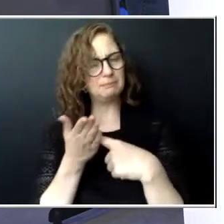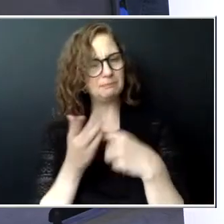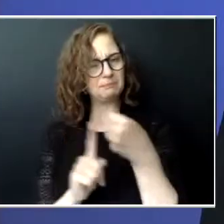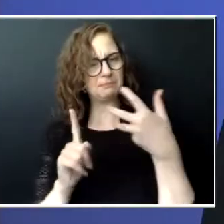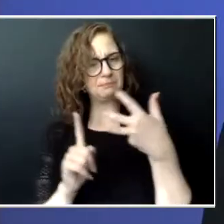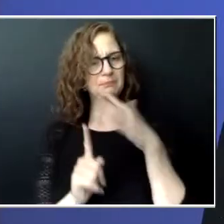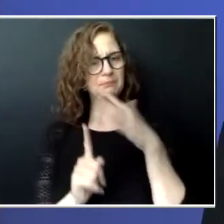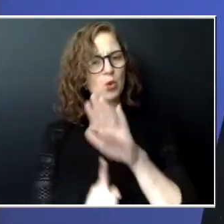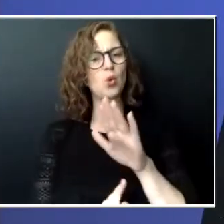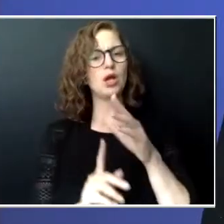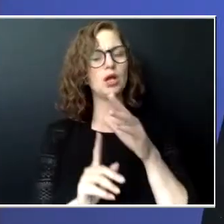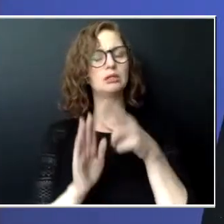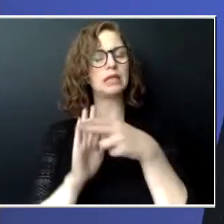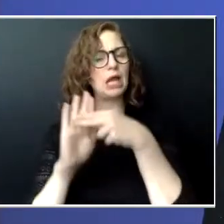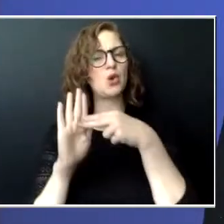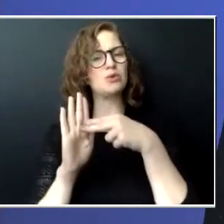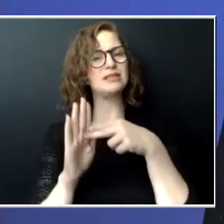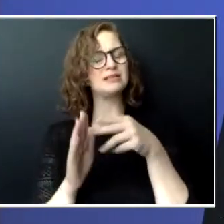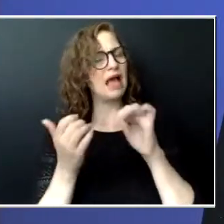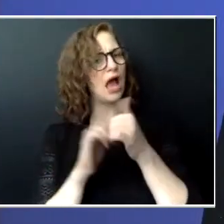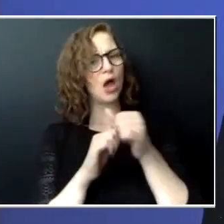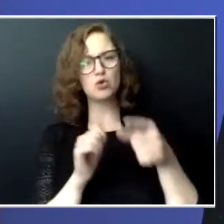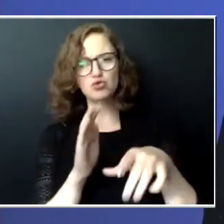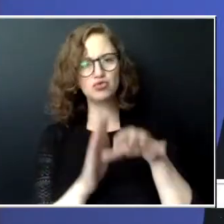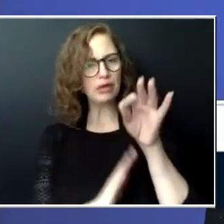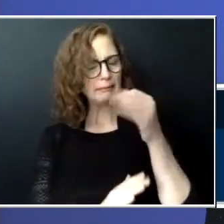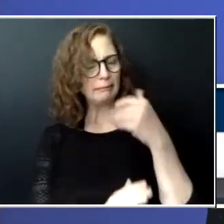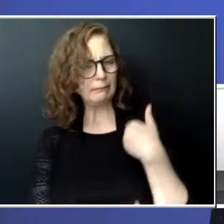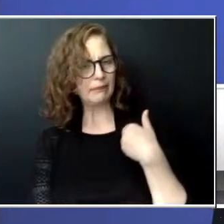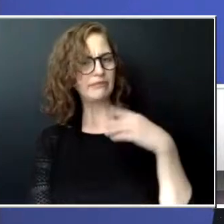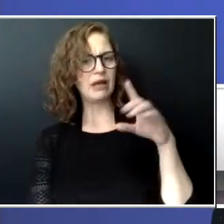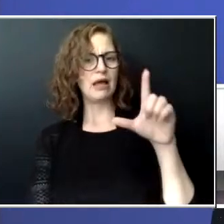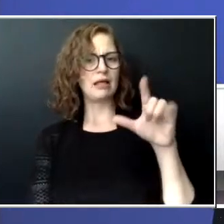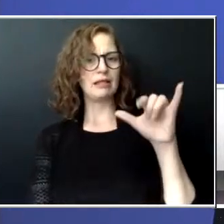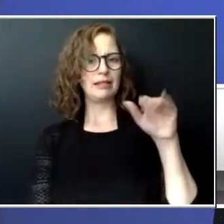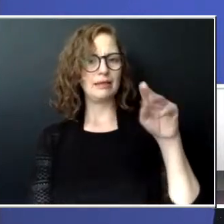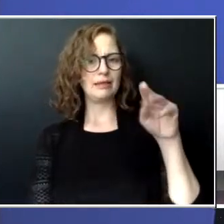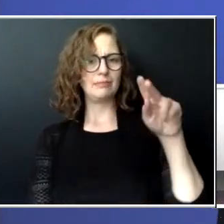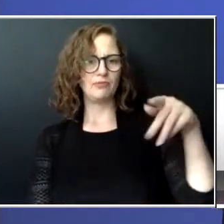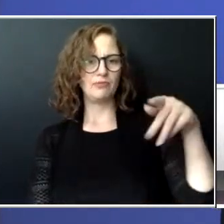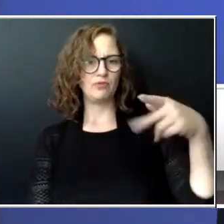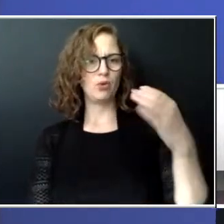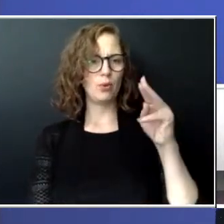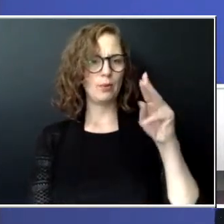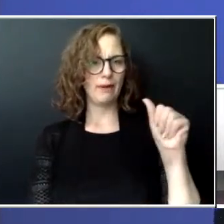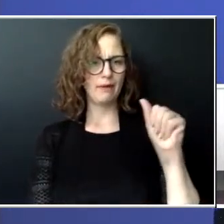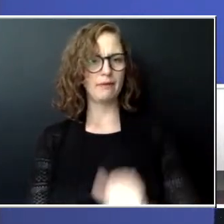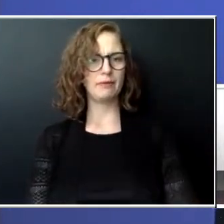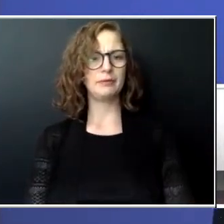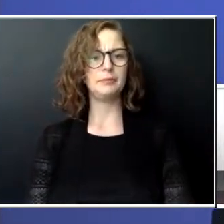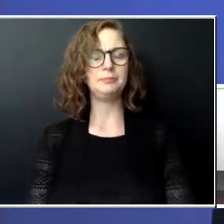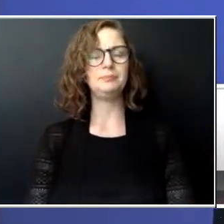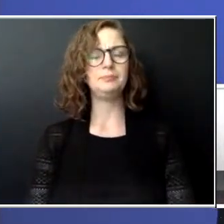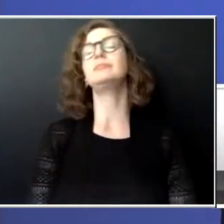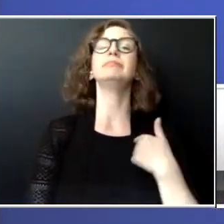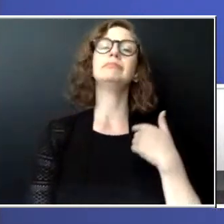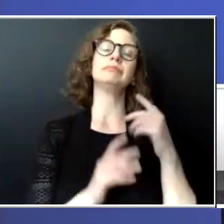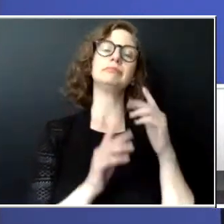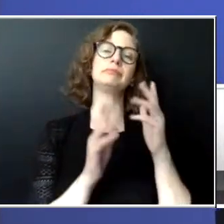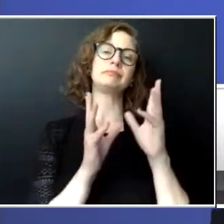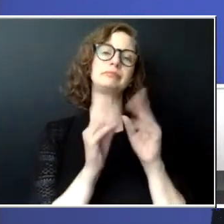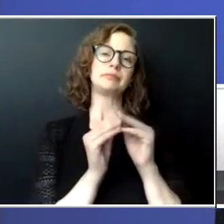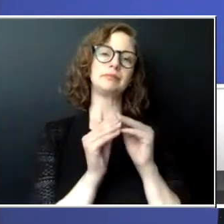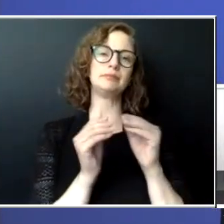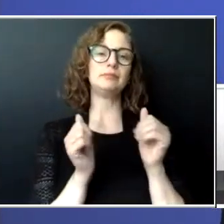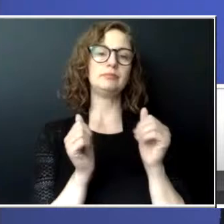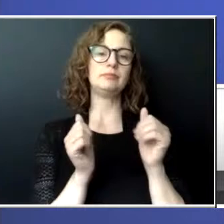I came to a meeting I had with Ashley Goff and Dr. Jody Olson for